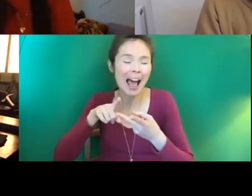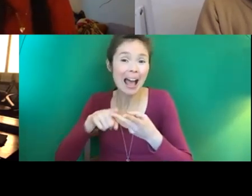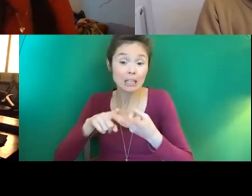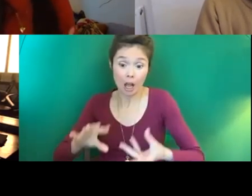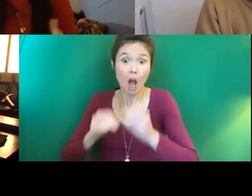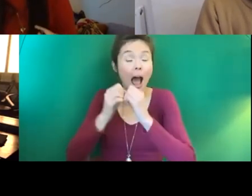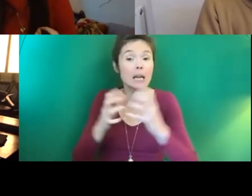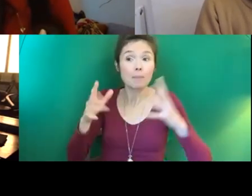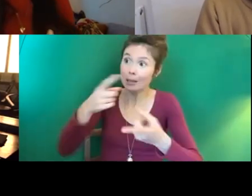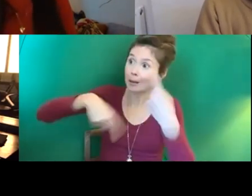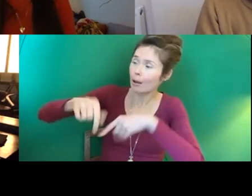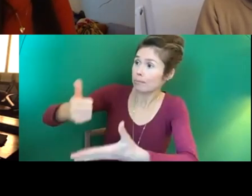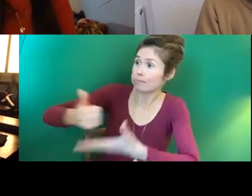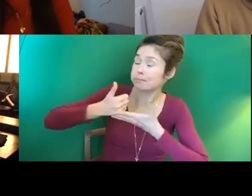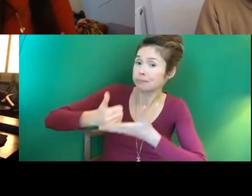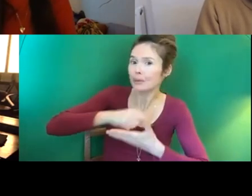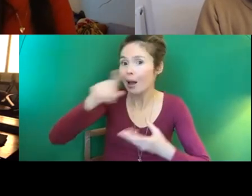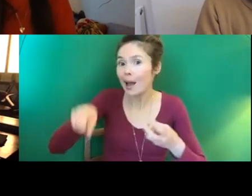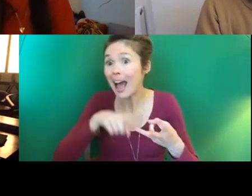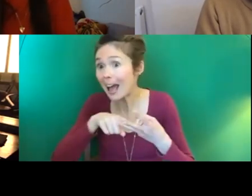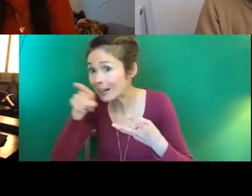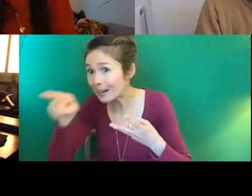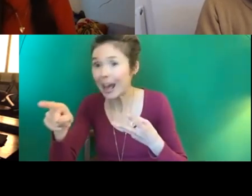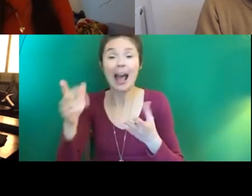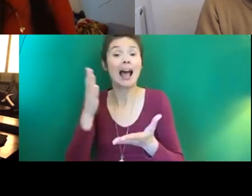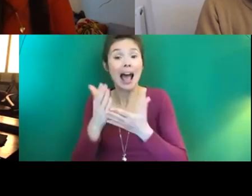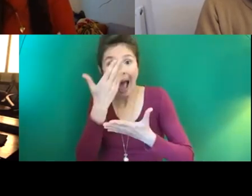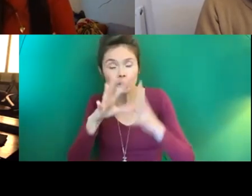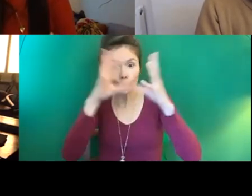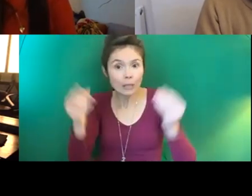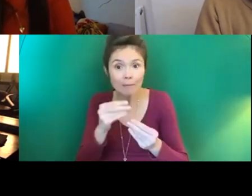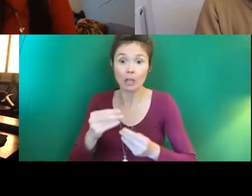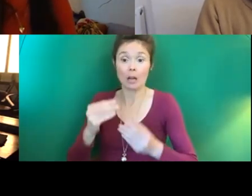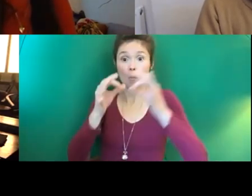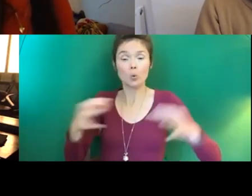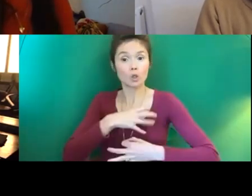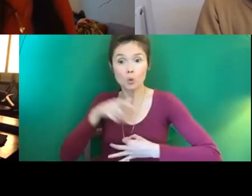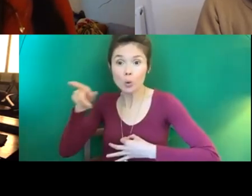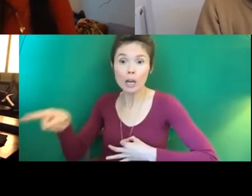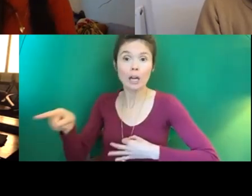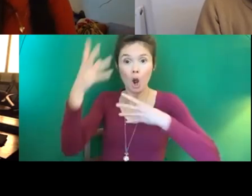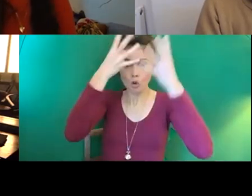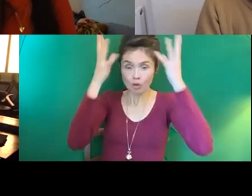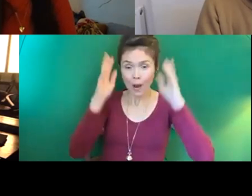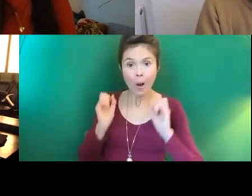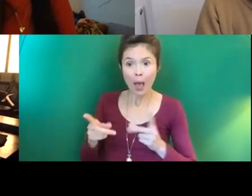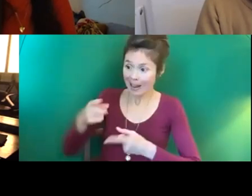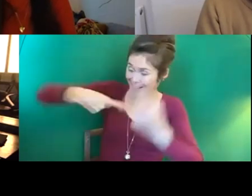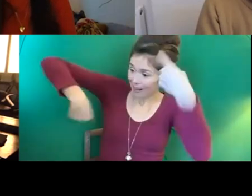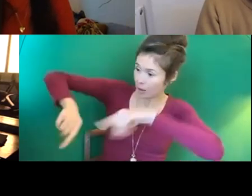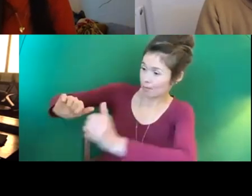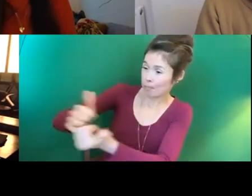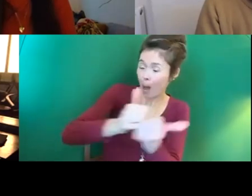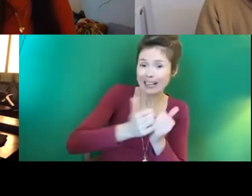Everything and the MU to kind of understand the challenges and help us to make it work. So I hope that sort of answers that a